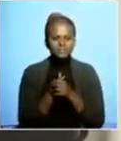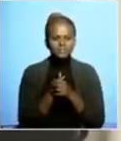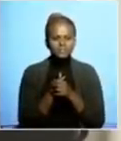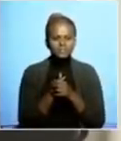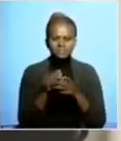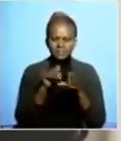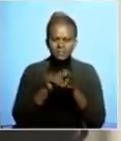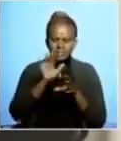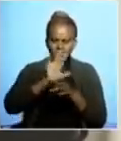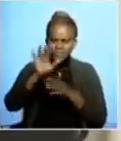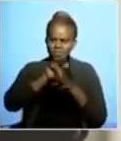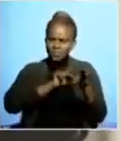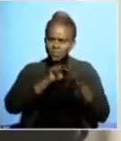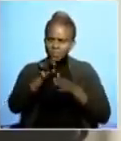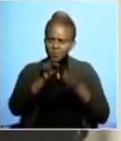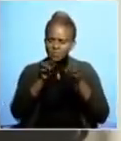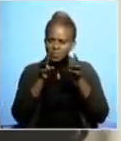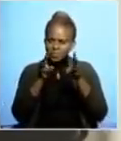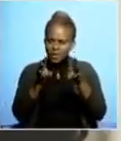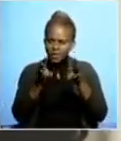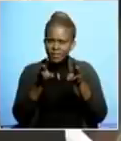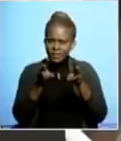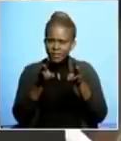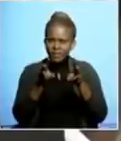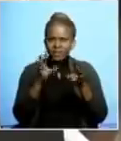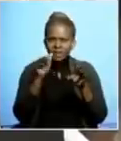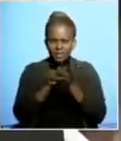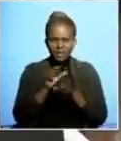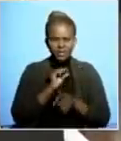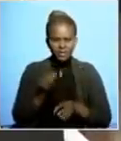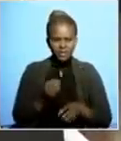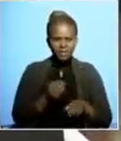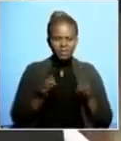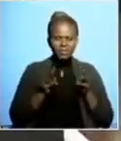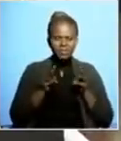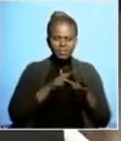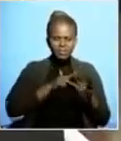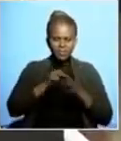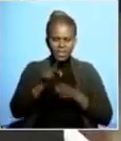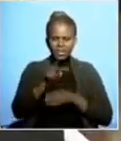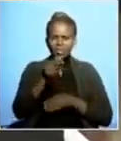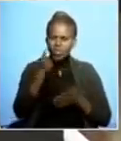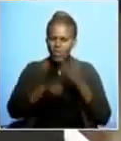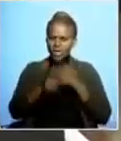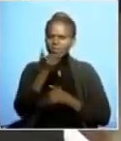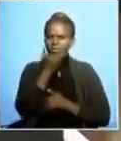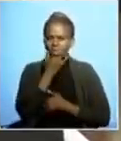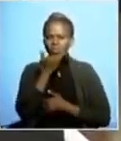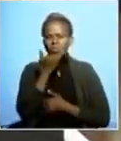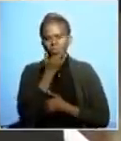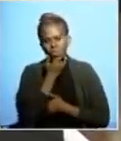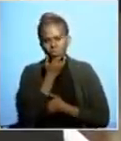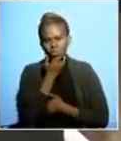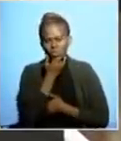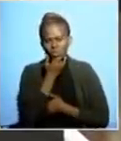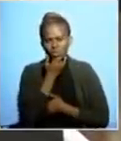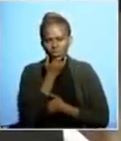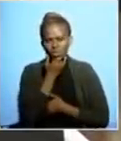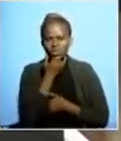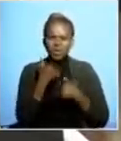in your profession, in our profession, what is wrong is wrong. There is no middle